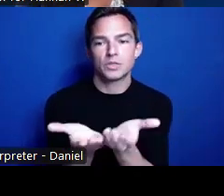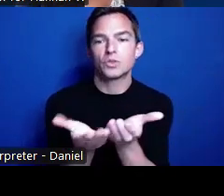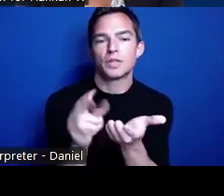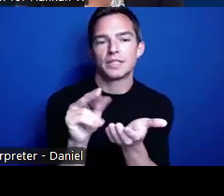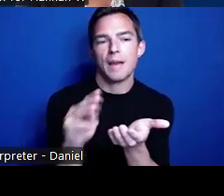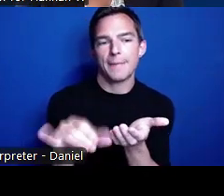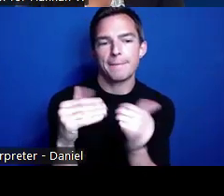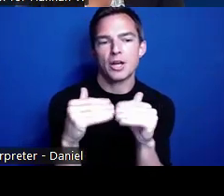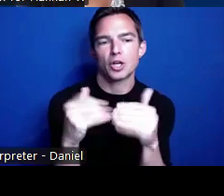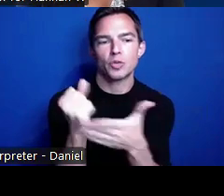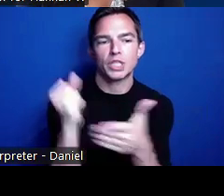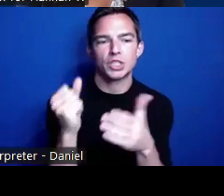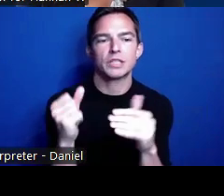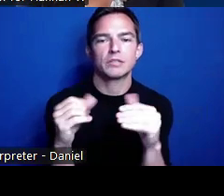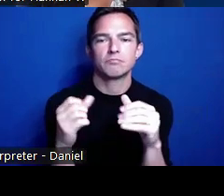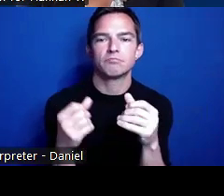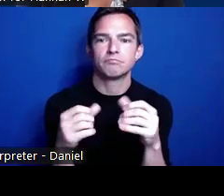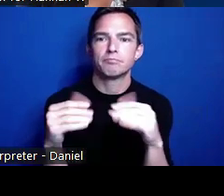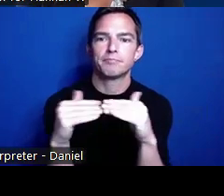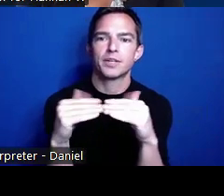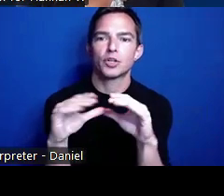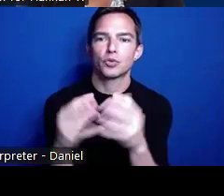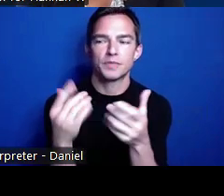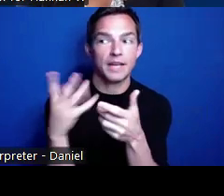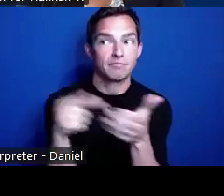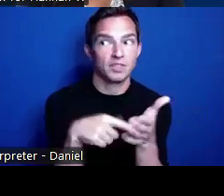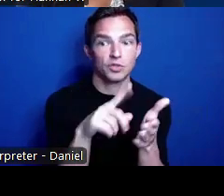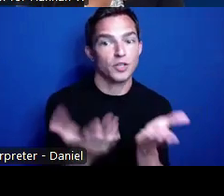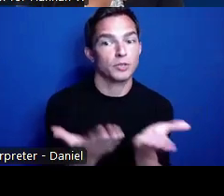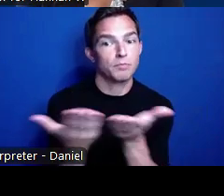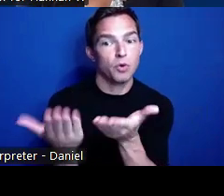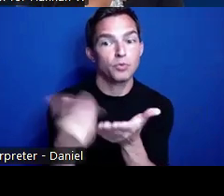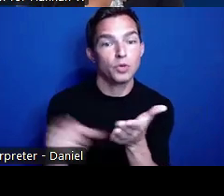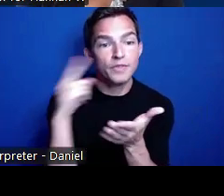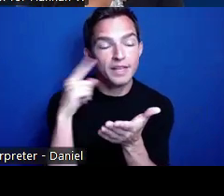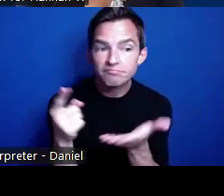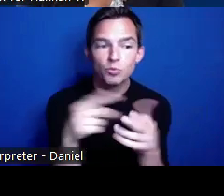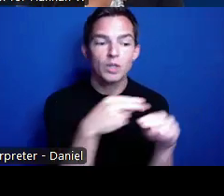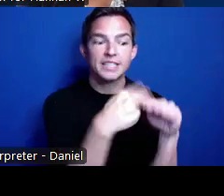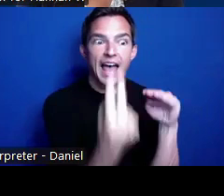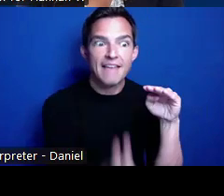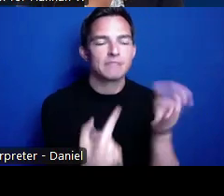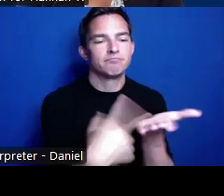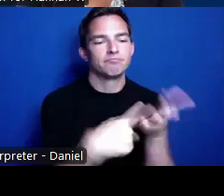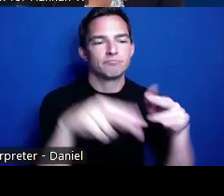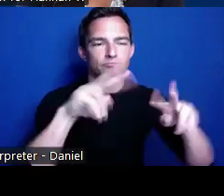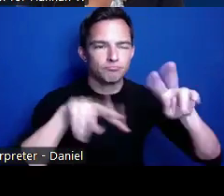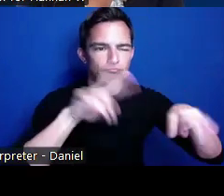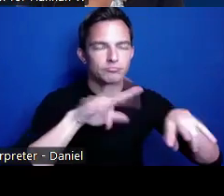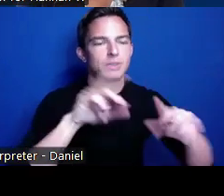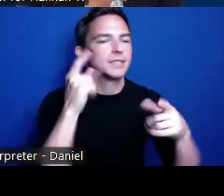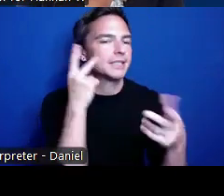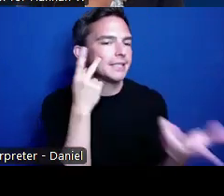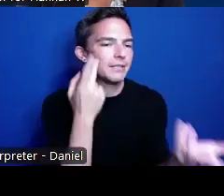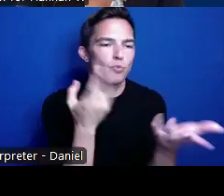work group and say, hey guys, this was a question posed. What do we think? Let's dive in. Let's take a look at it. Let's see